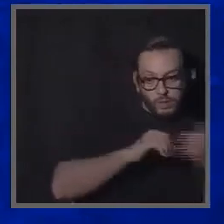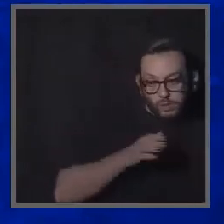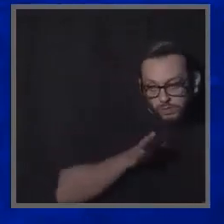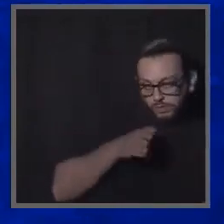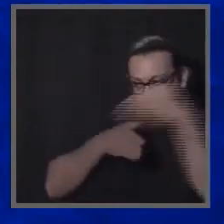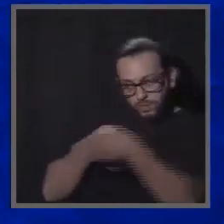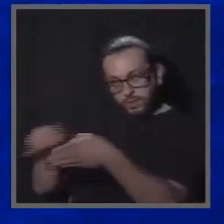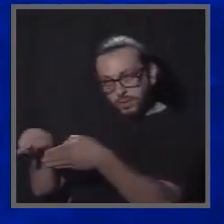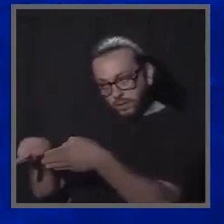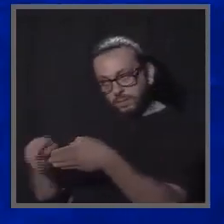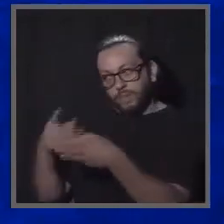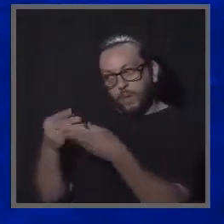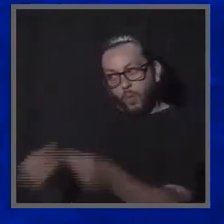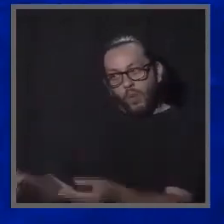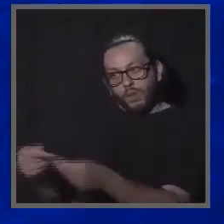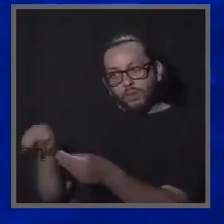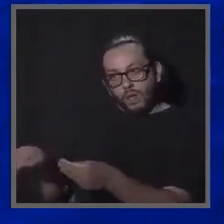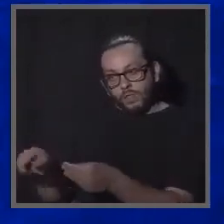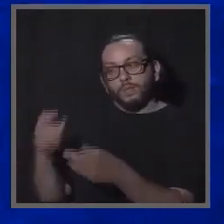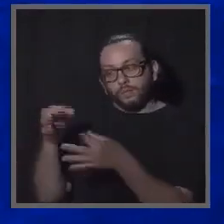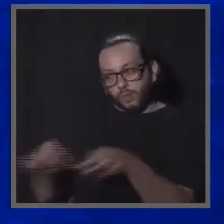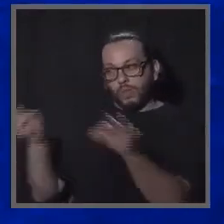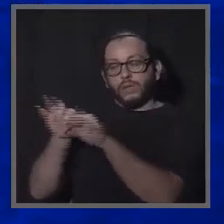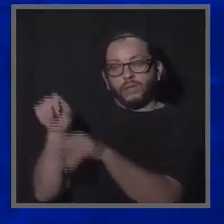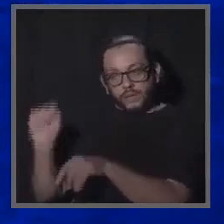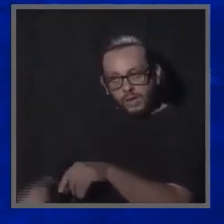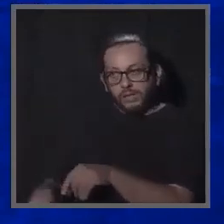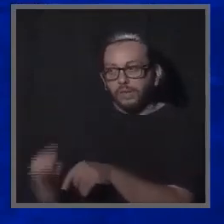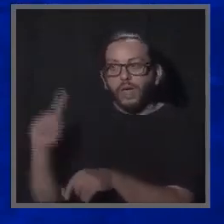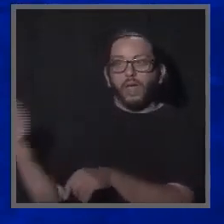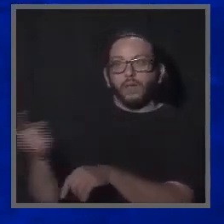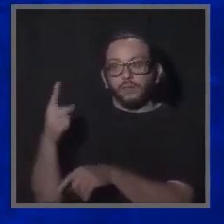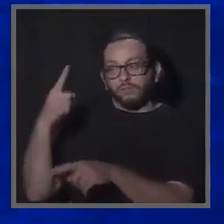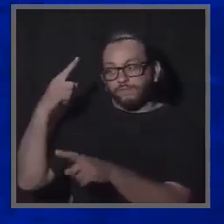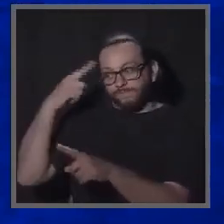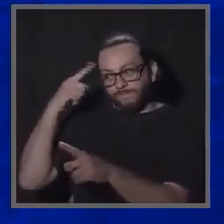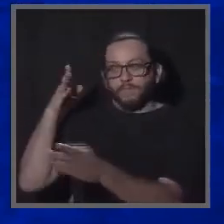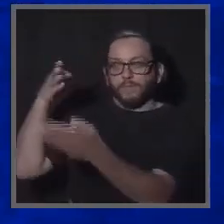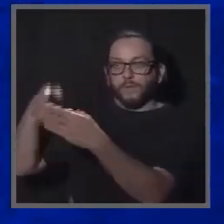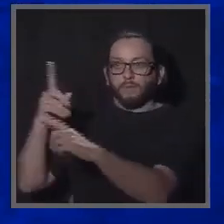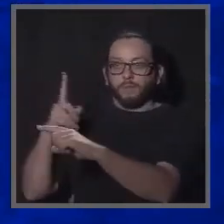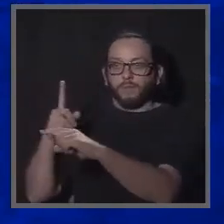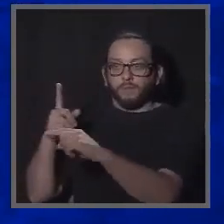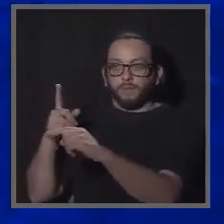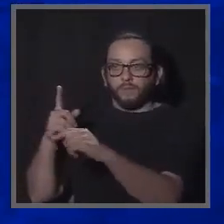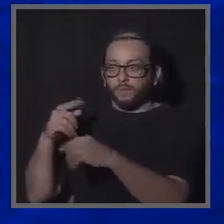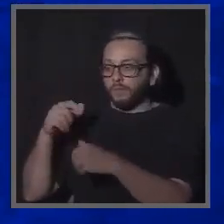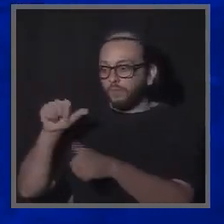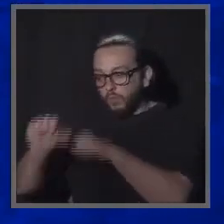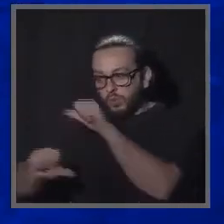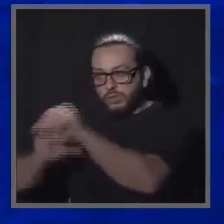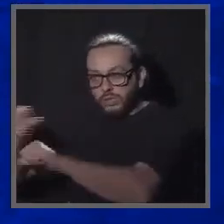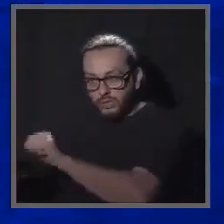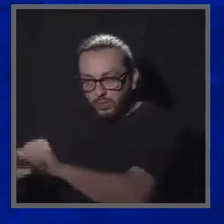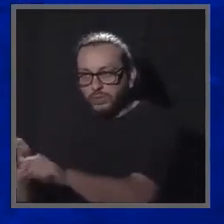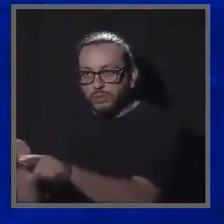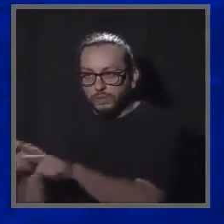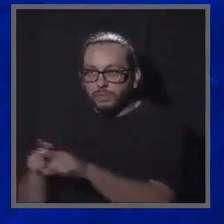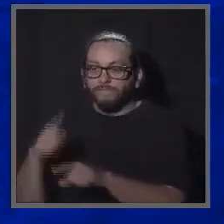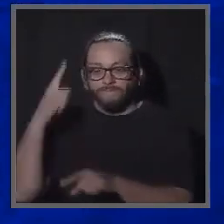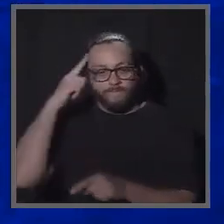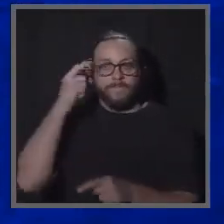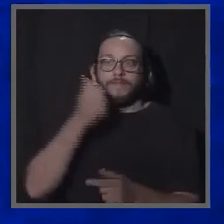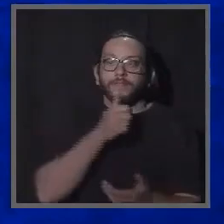is important. Quality is important not only in the results, but in the process, and decision-making